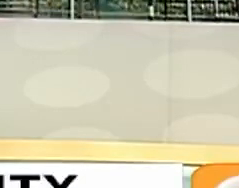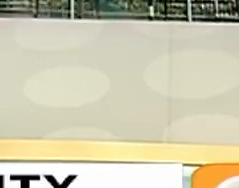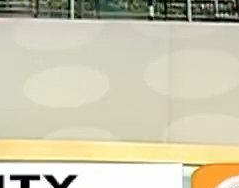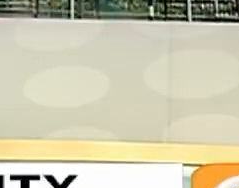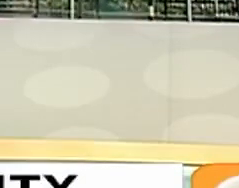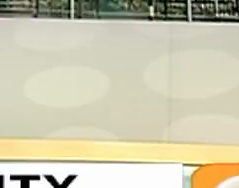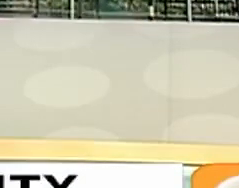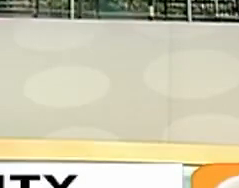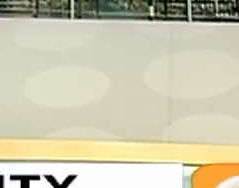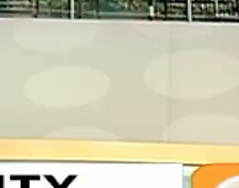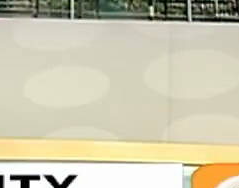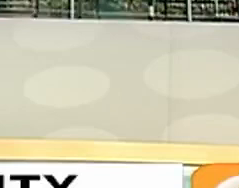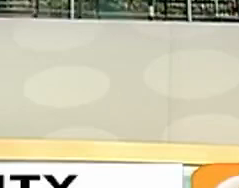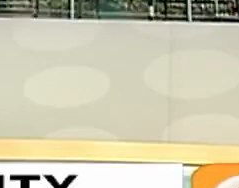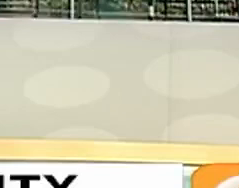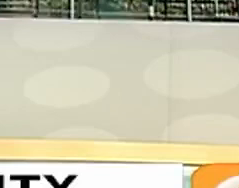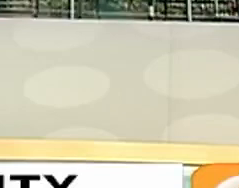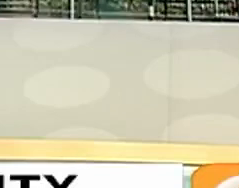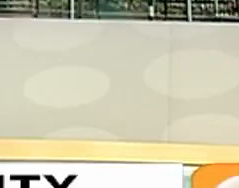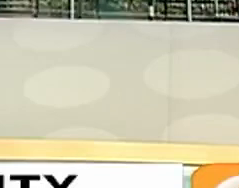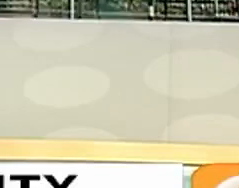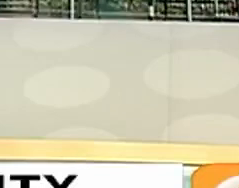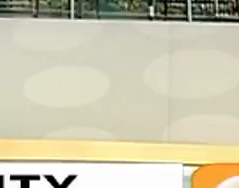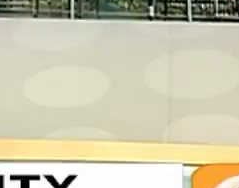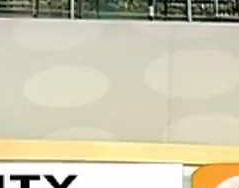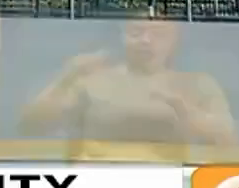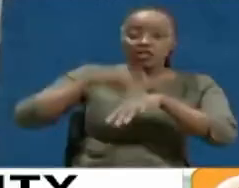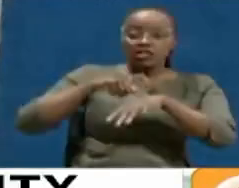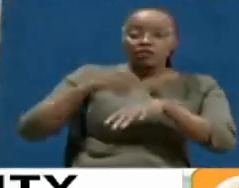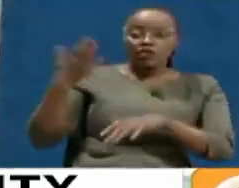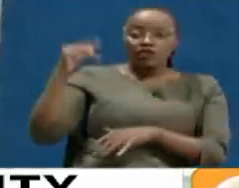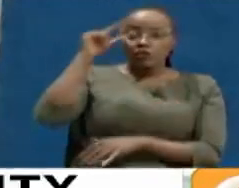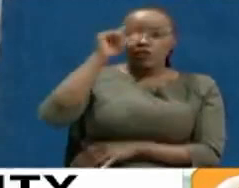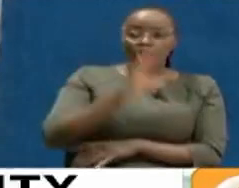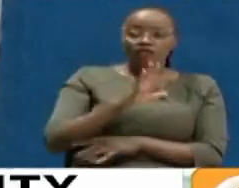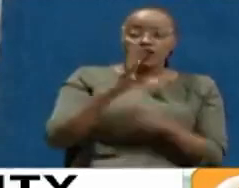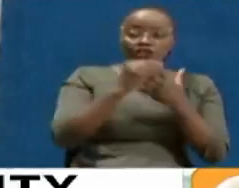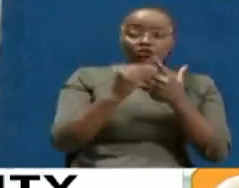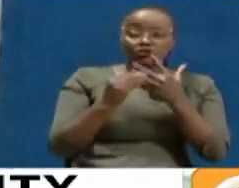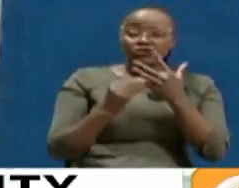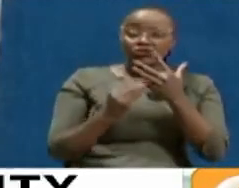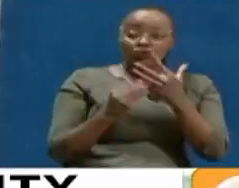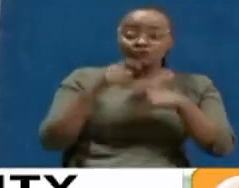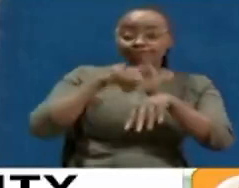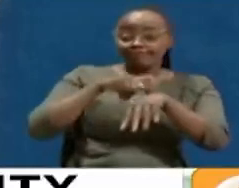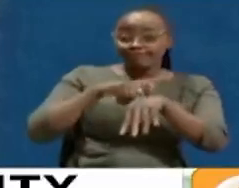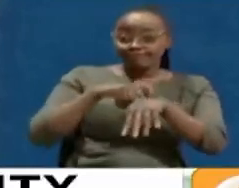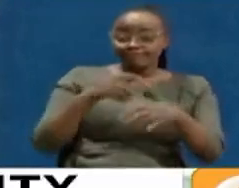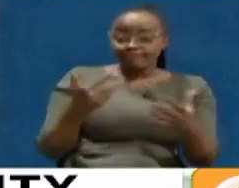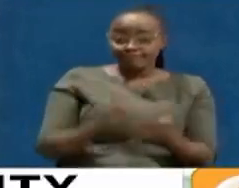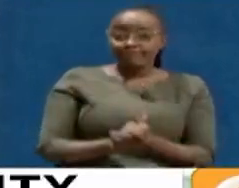administration. Mutura has reappointed members who had resigned during former Governor Mike Mbuvi Sonko's